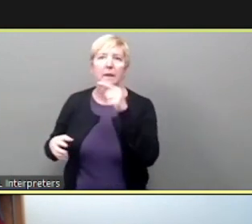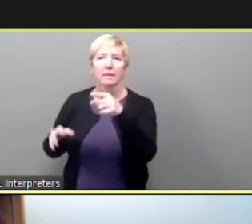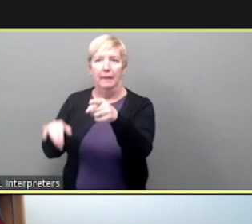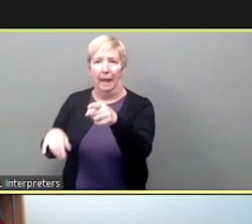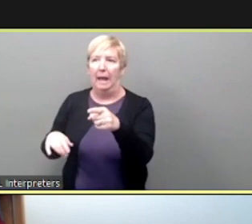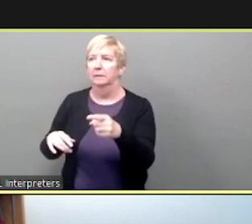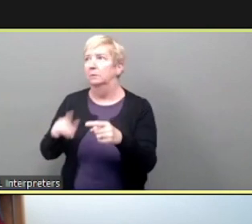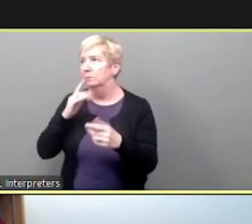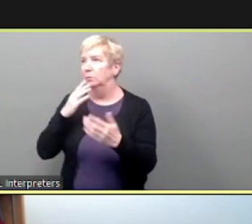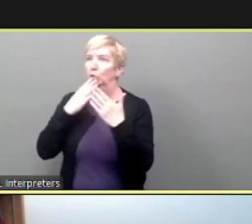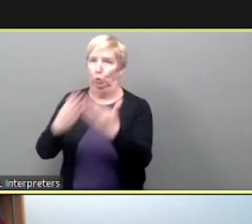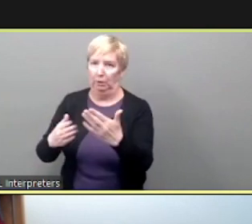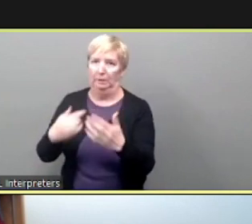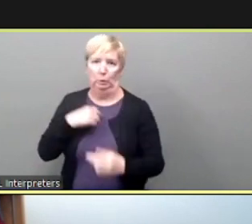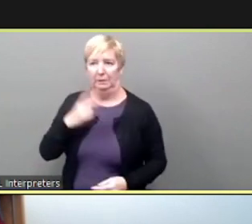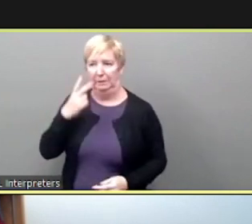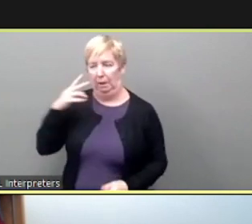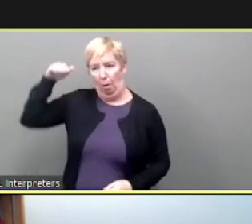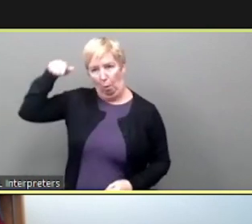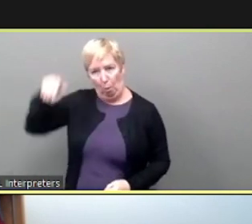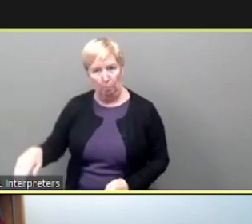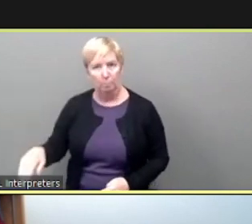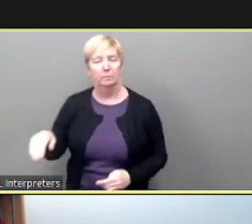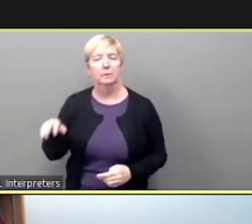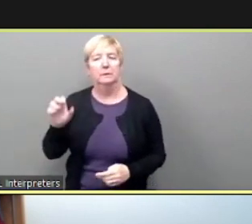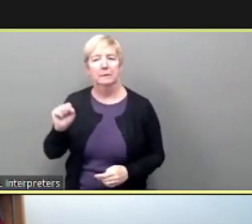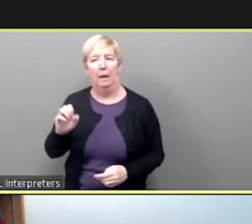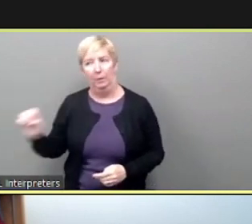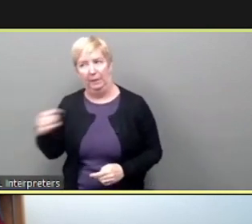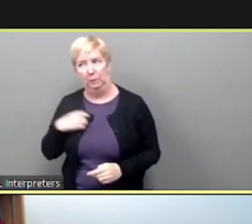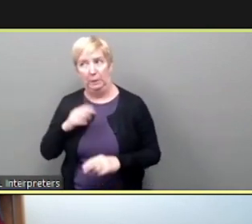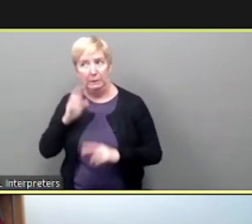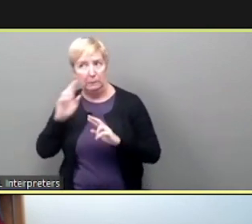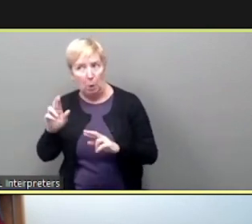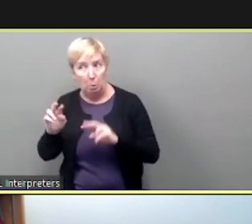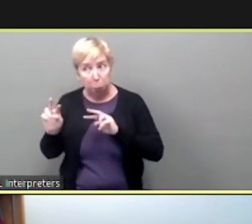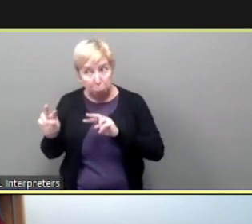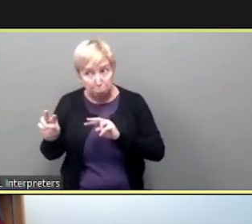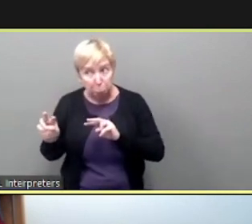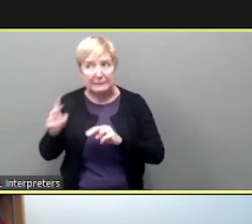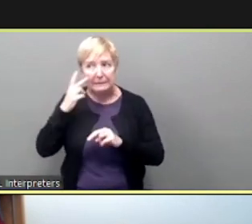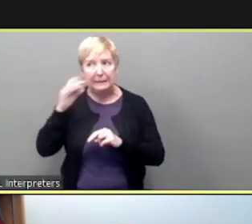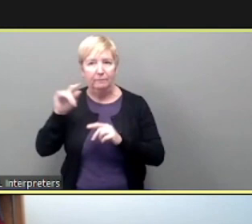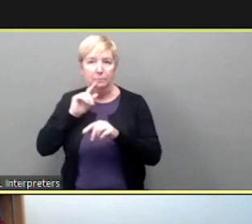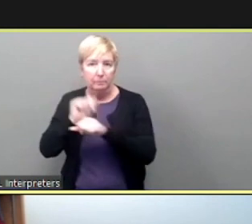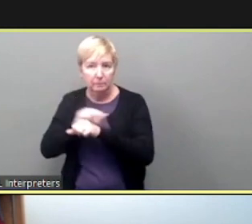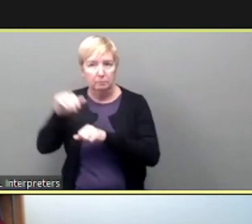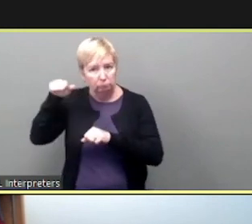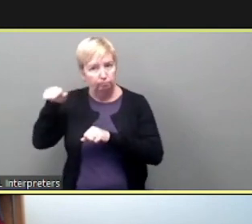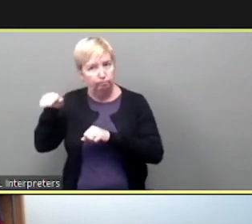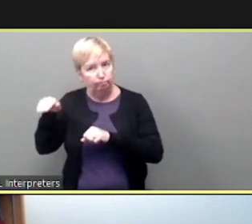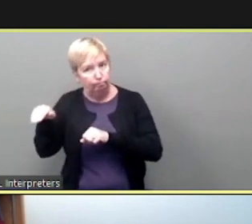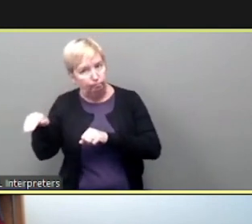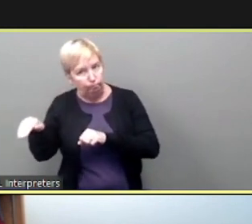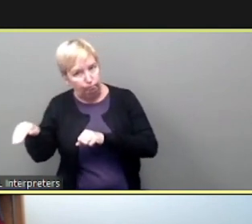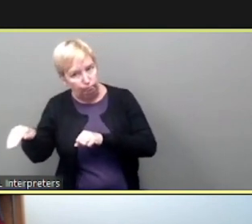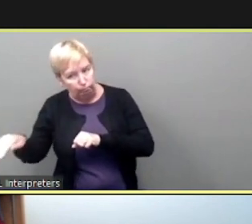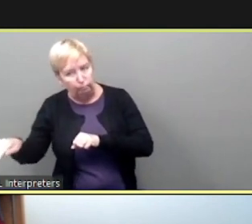that people are seeing in the Southeast, and we hope that this continues to trend down to